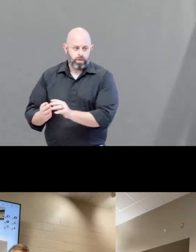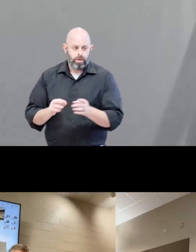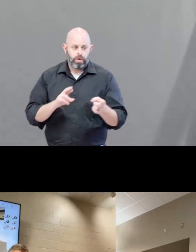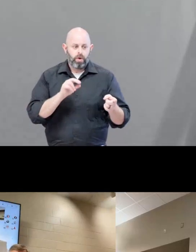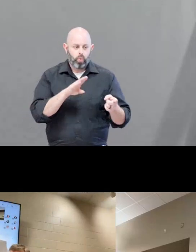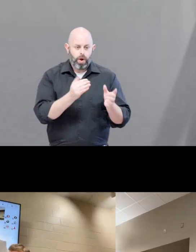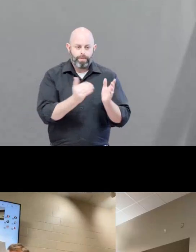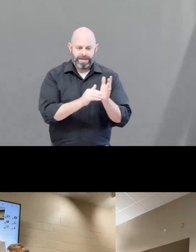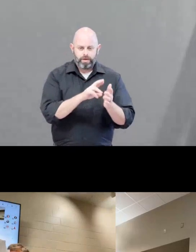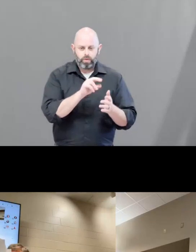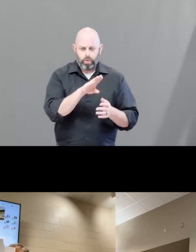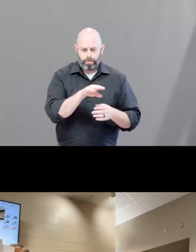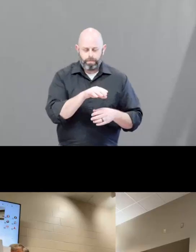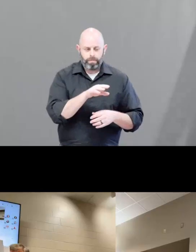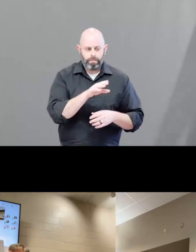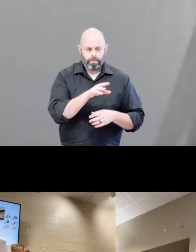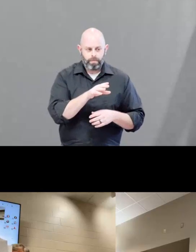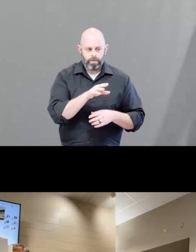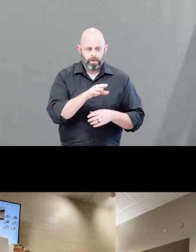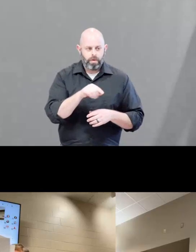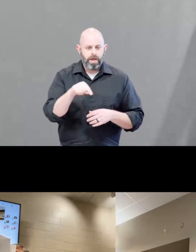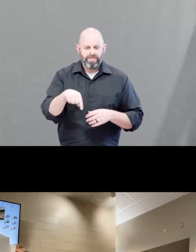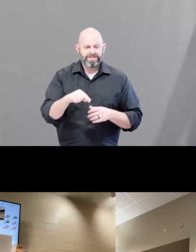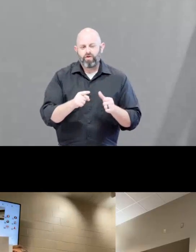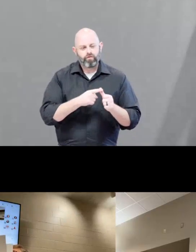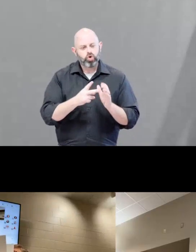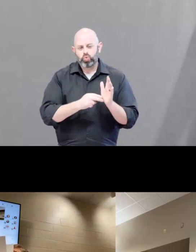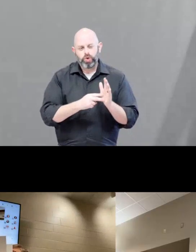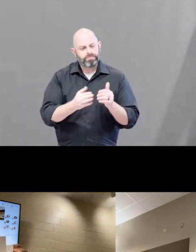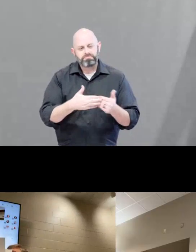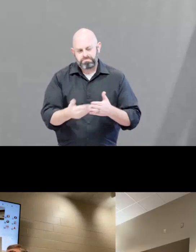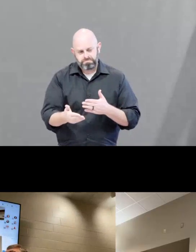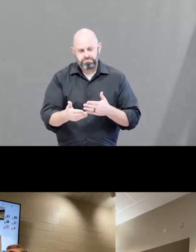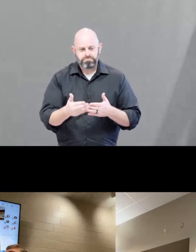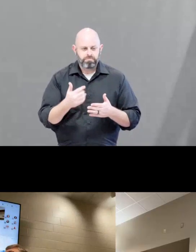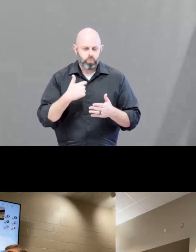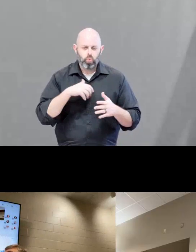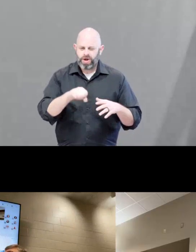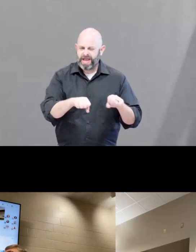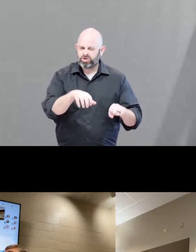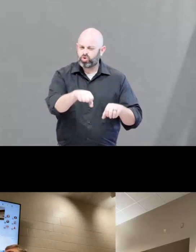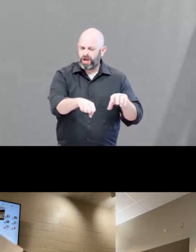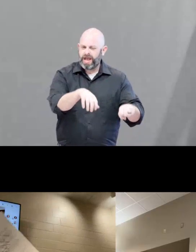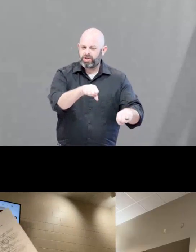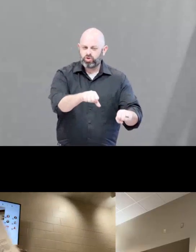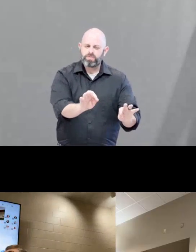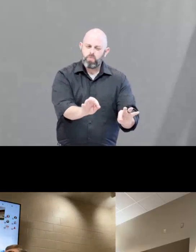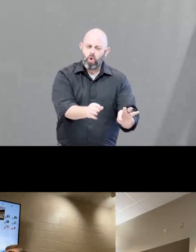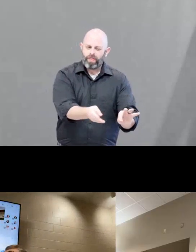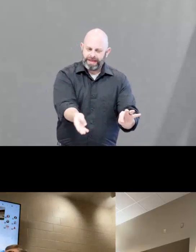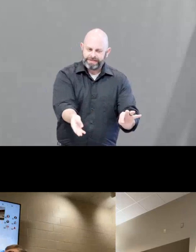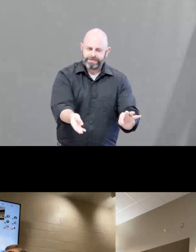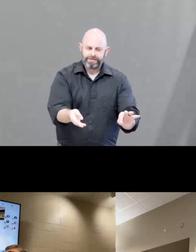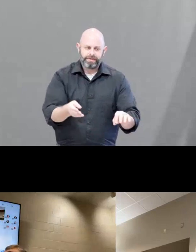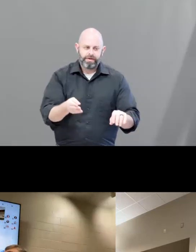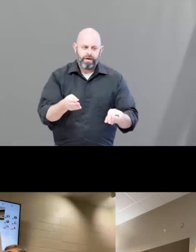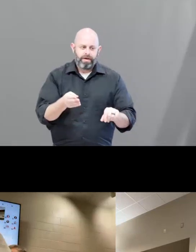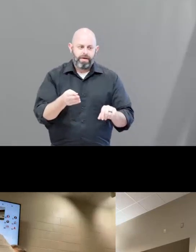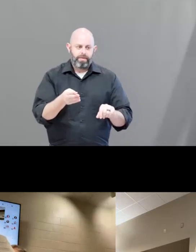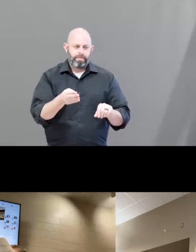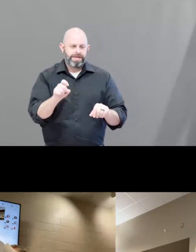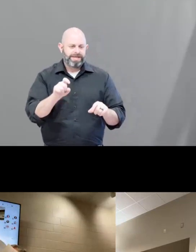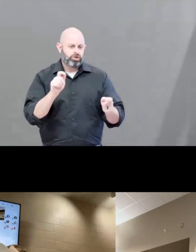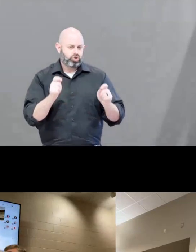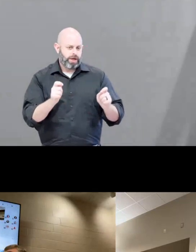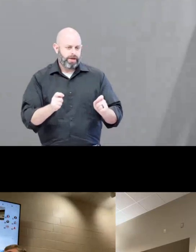Chairman, Ms. Rob again. Since this is the first reading and we're catching, small things like that